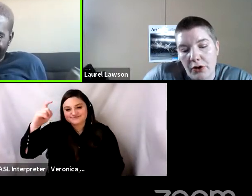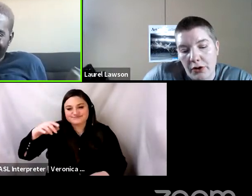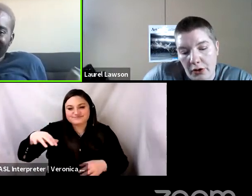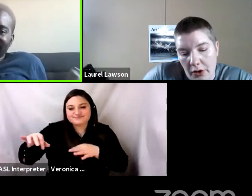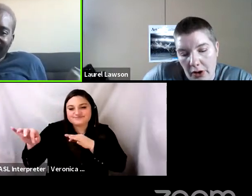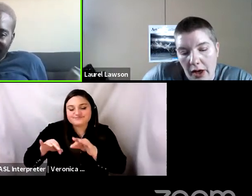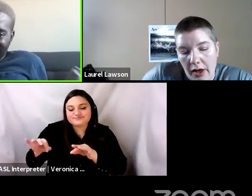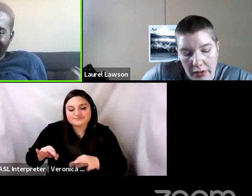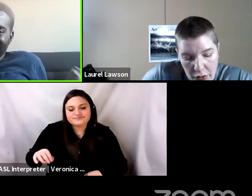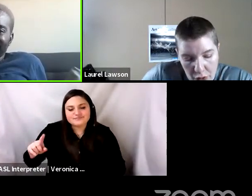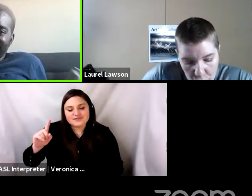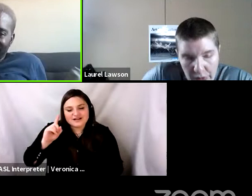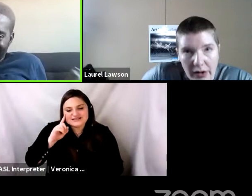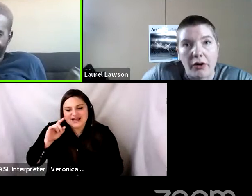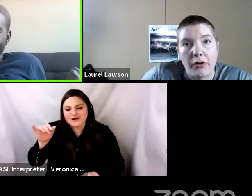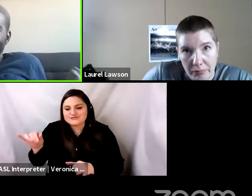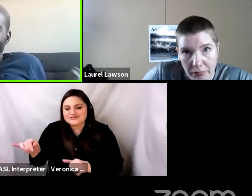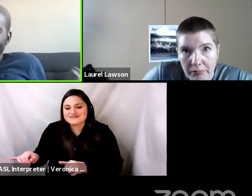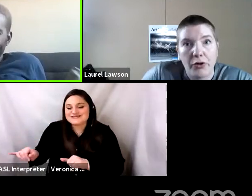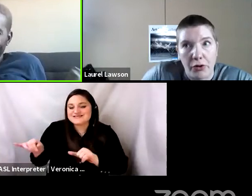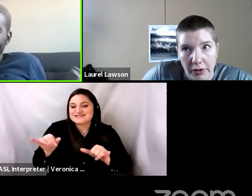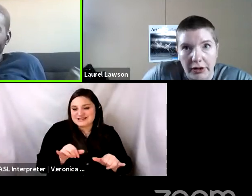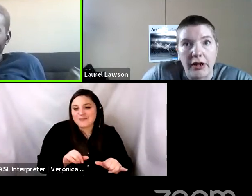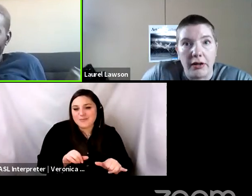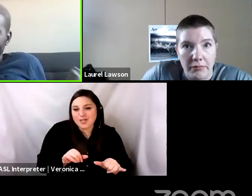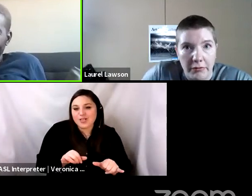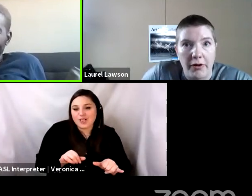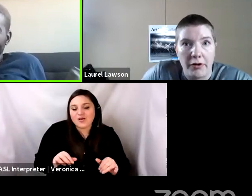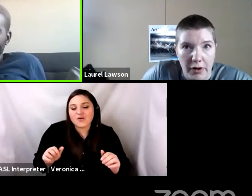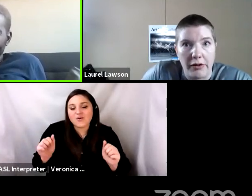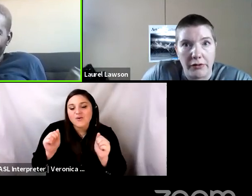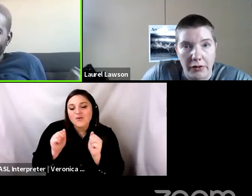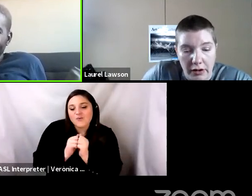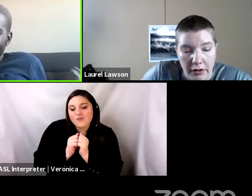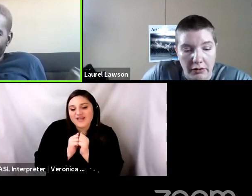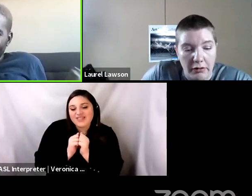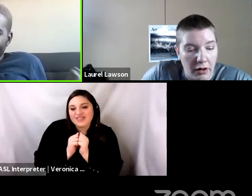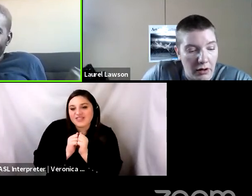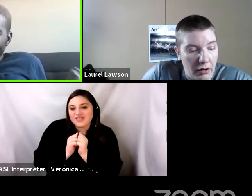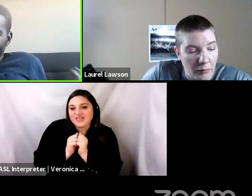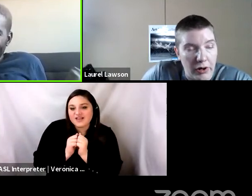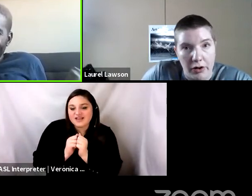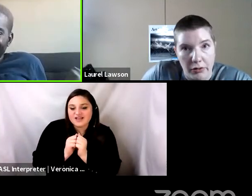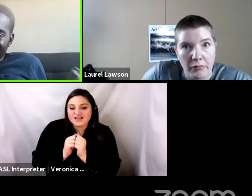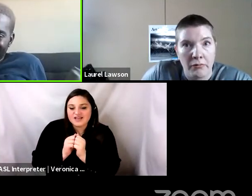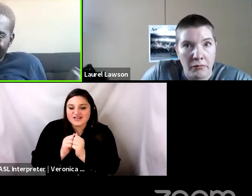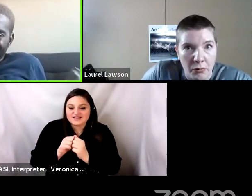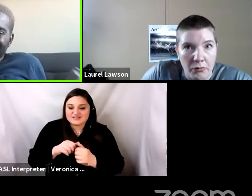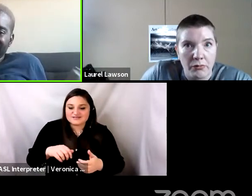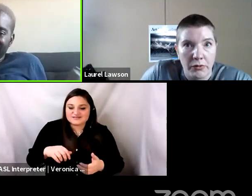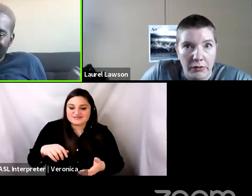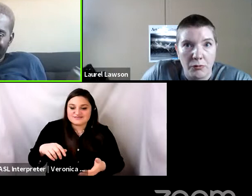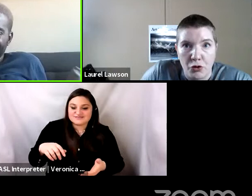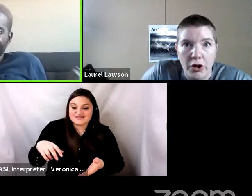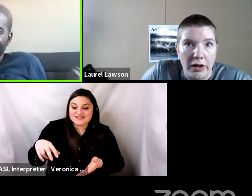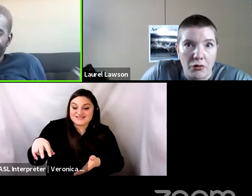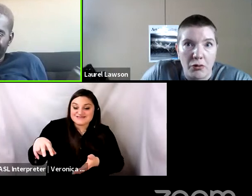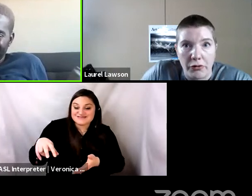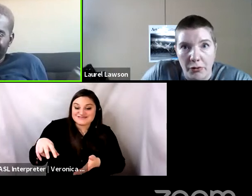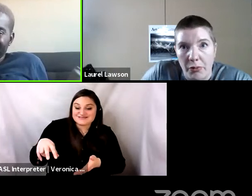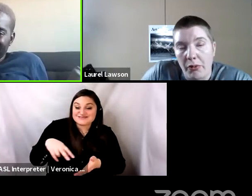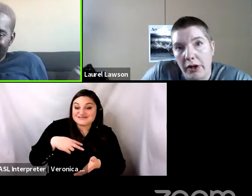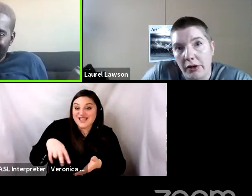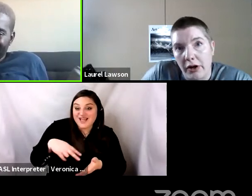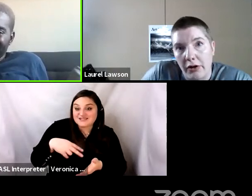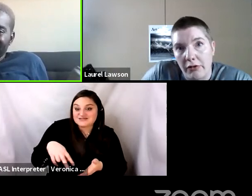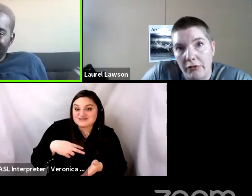which we are currently fundraising. We are getting